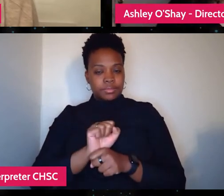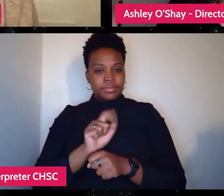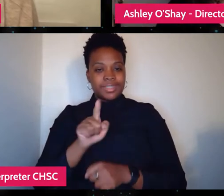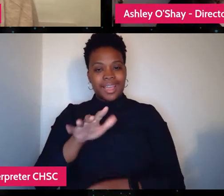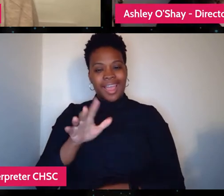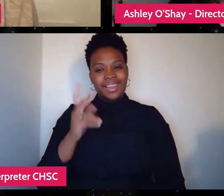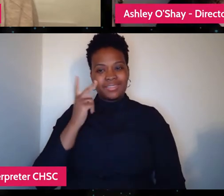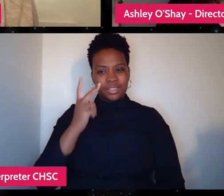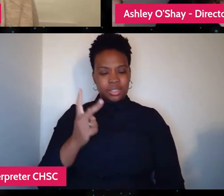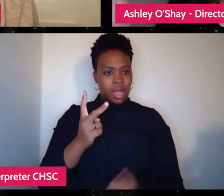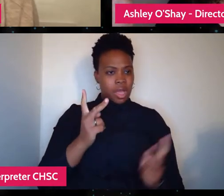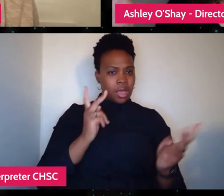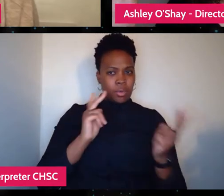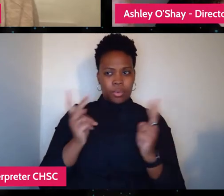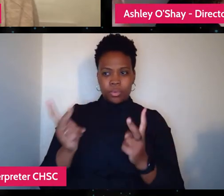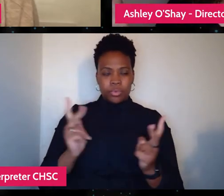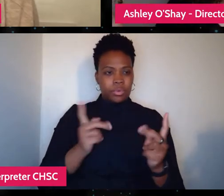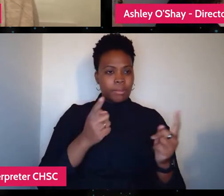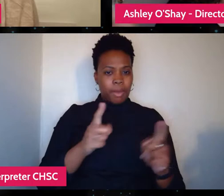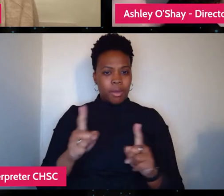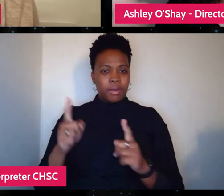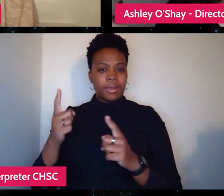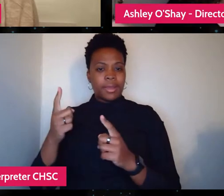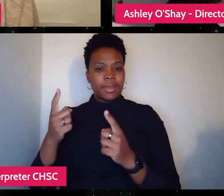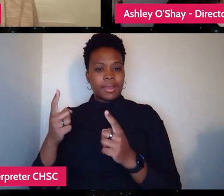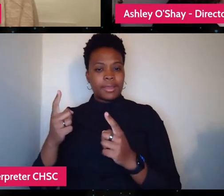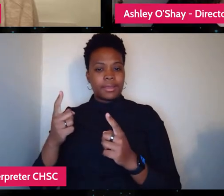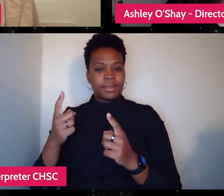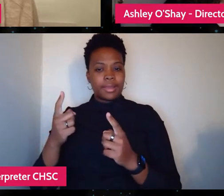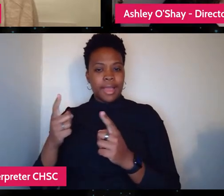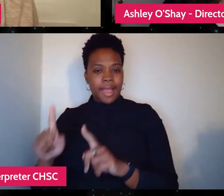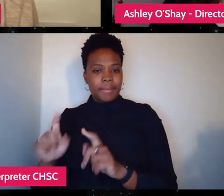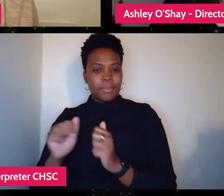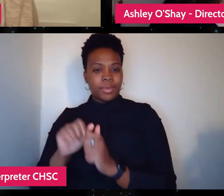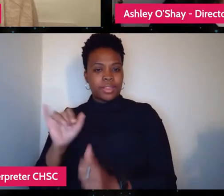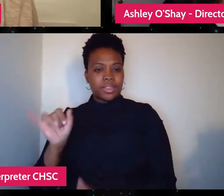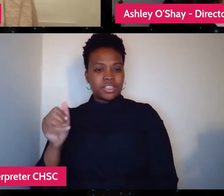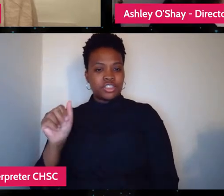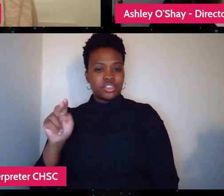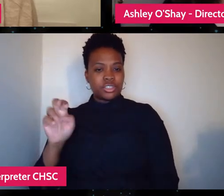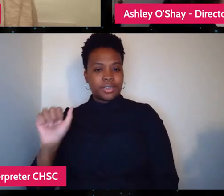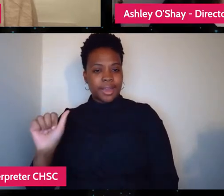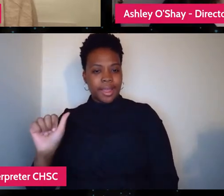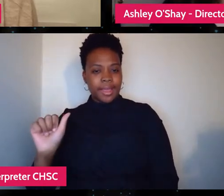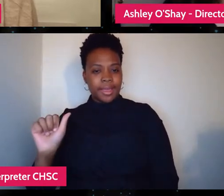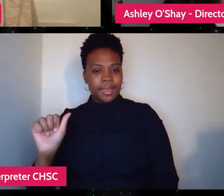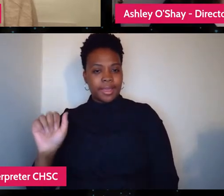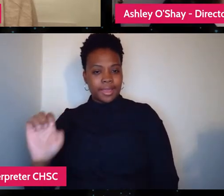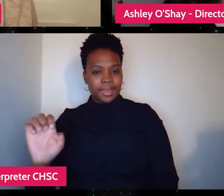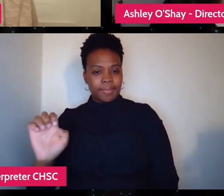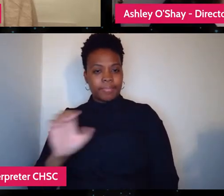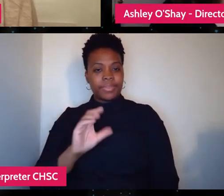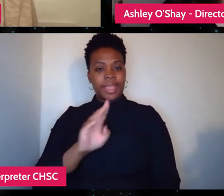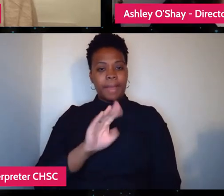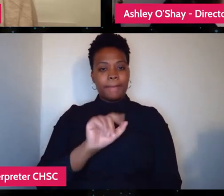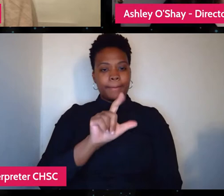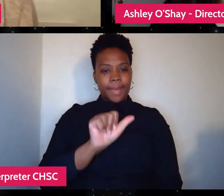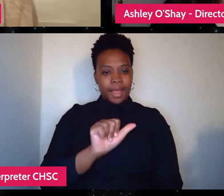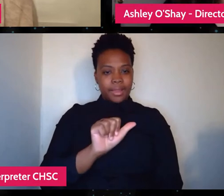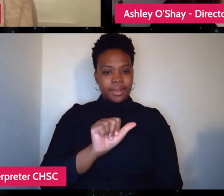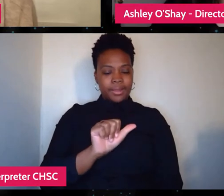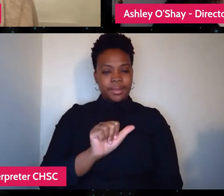those moments happening with Janae and Bella in the larger movement, I knew that that was an essential part of the